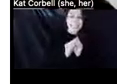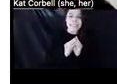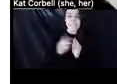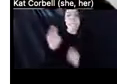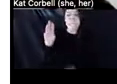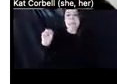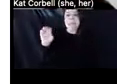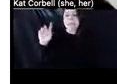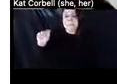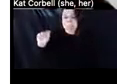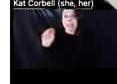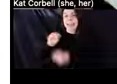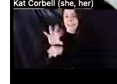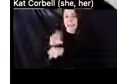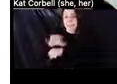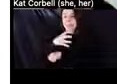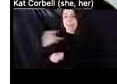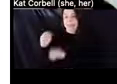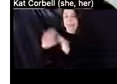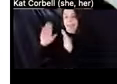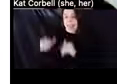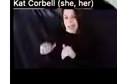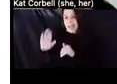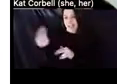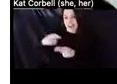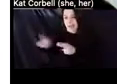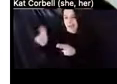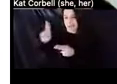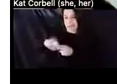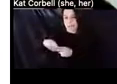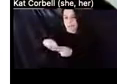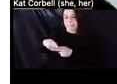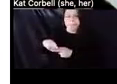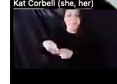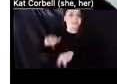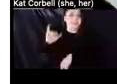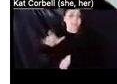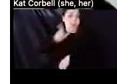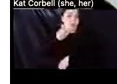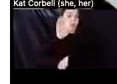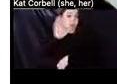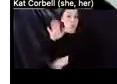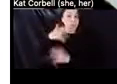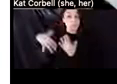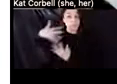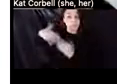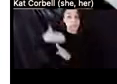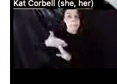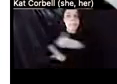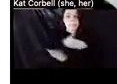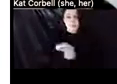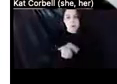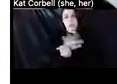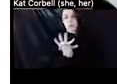met council on housing, that's like their nickname. And so that was who I used to always hang out with before COVID hit.